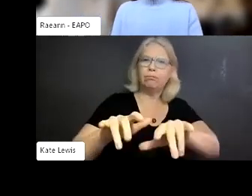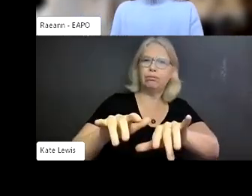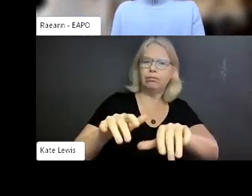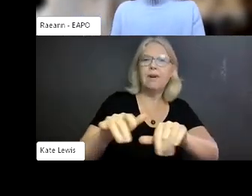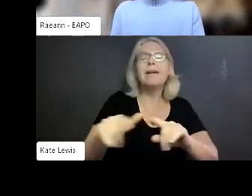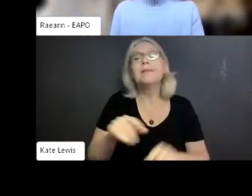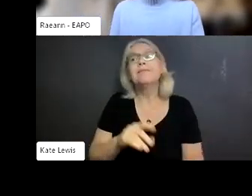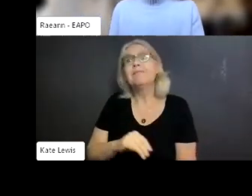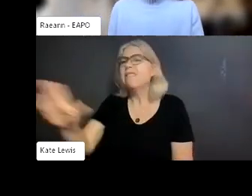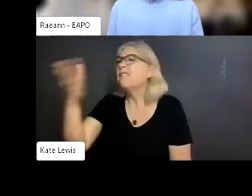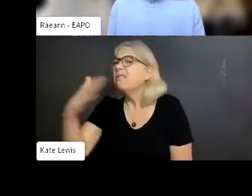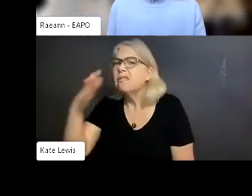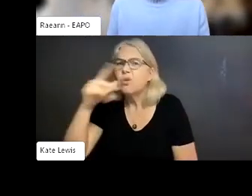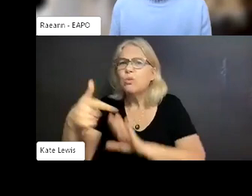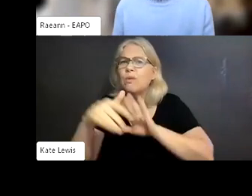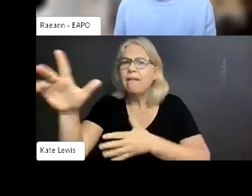in the chat box as well. So,